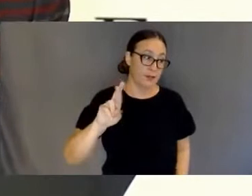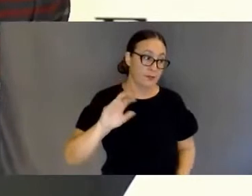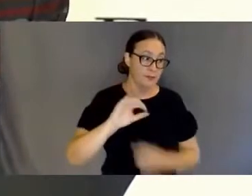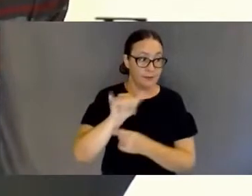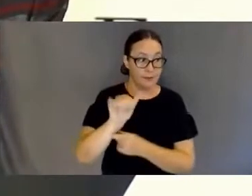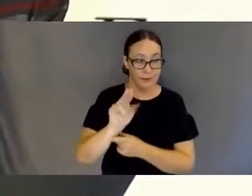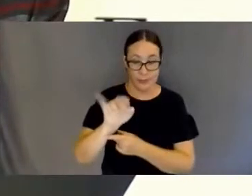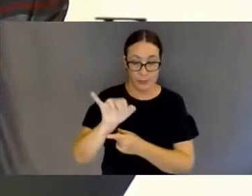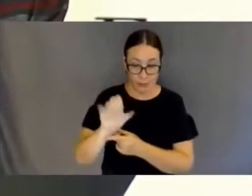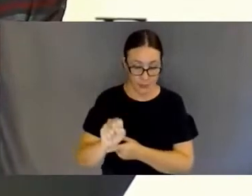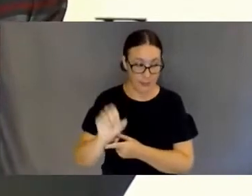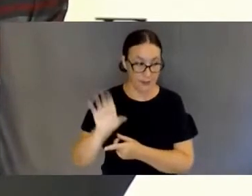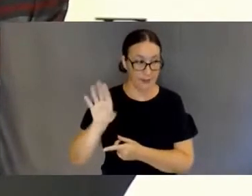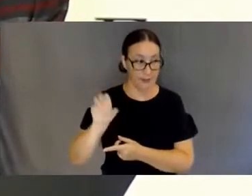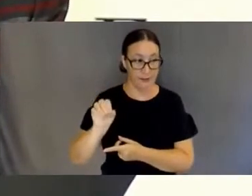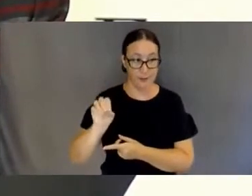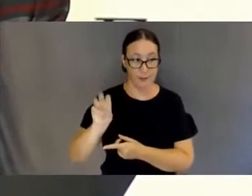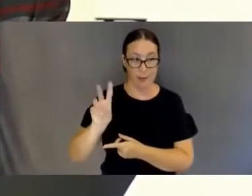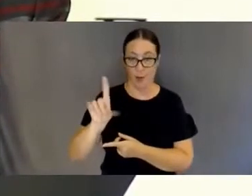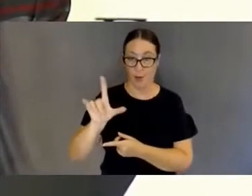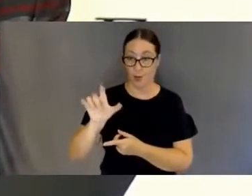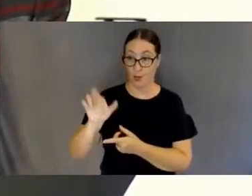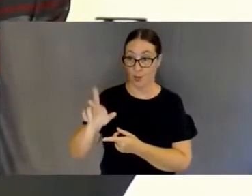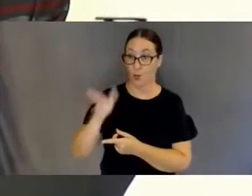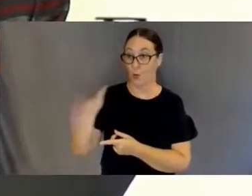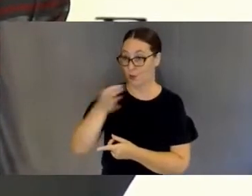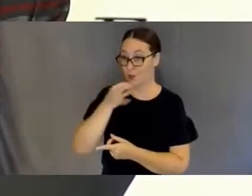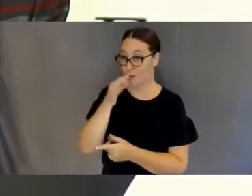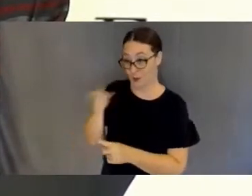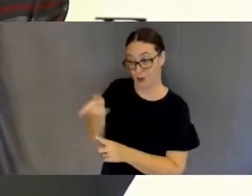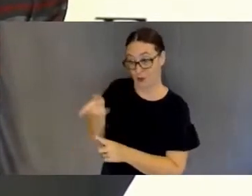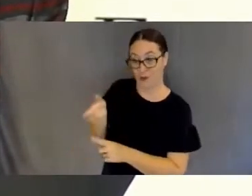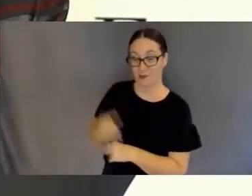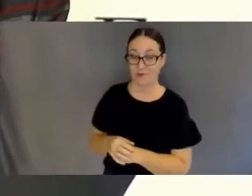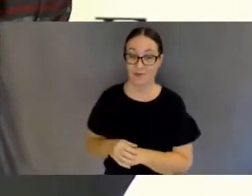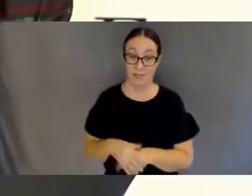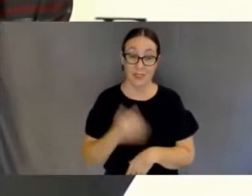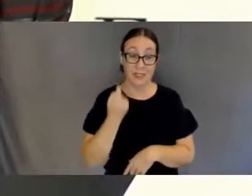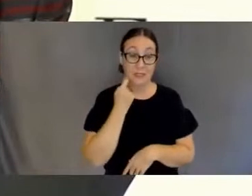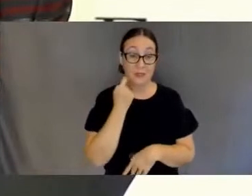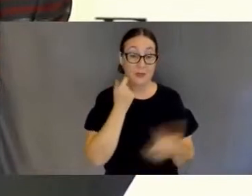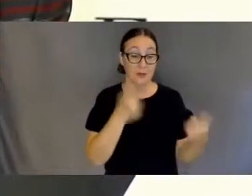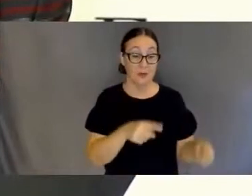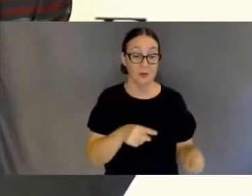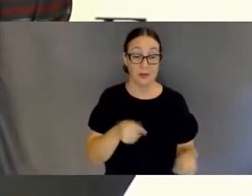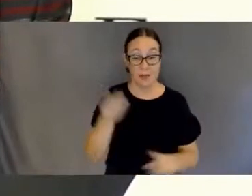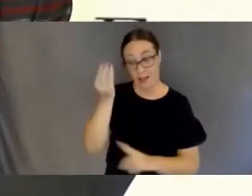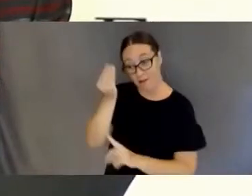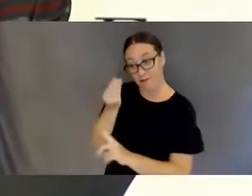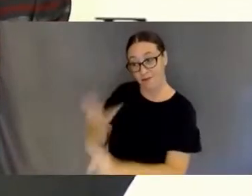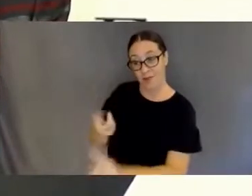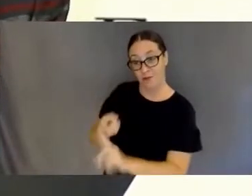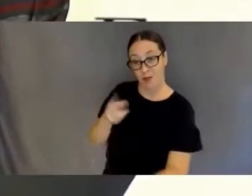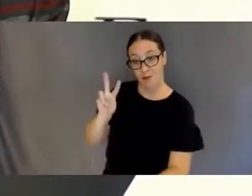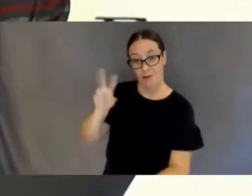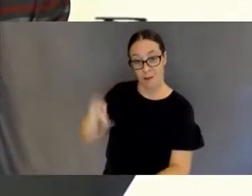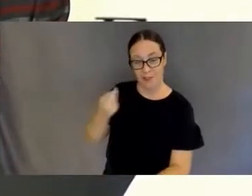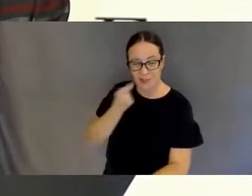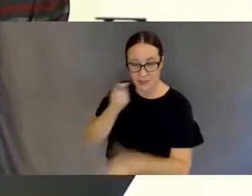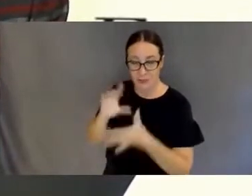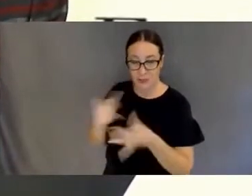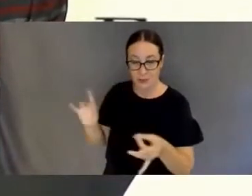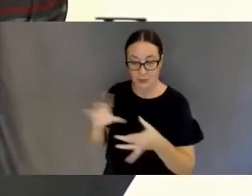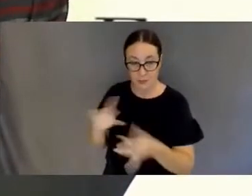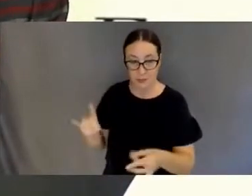just a moment. Our most recent measure, though, is the news that the Vice President just mentioned. Through